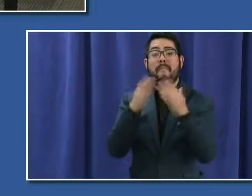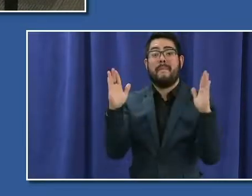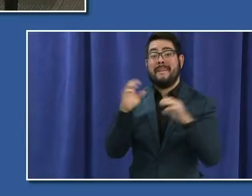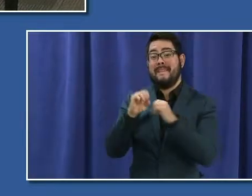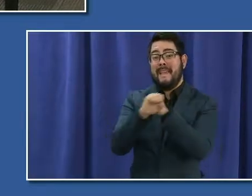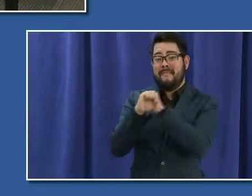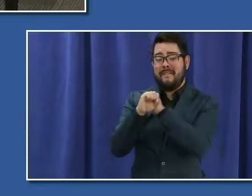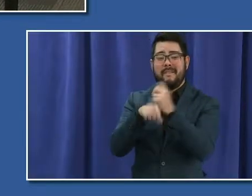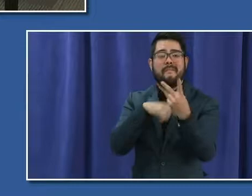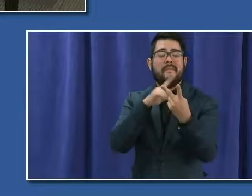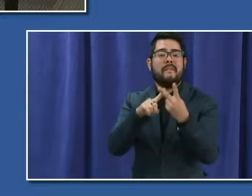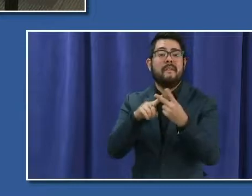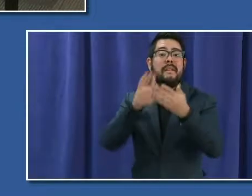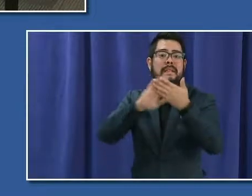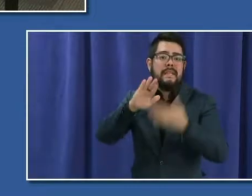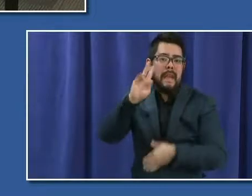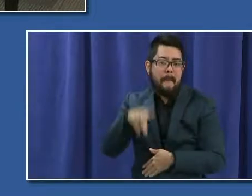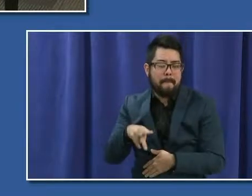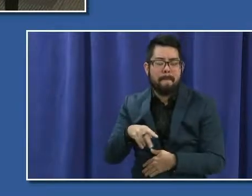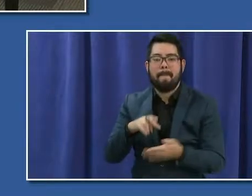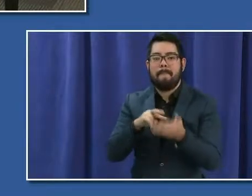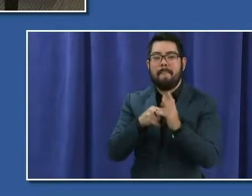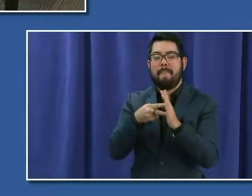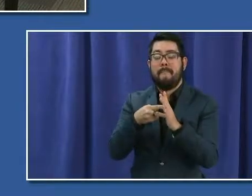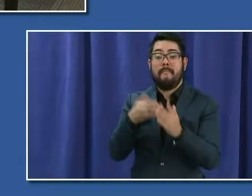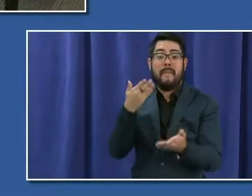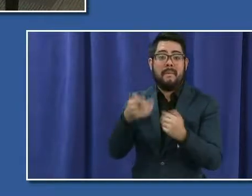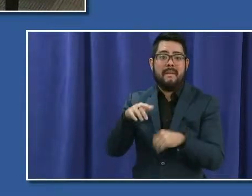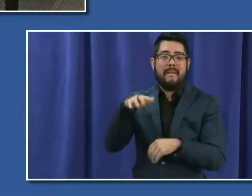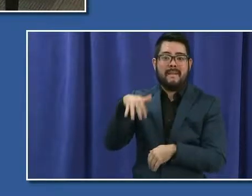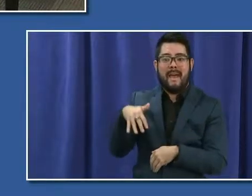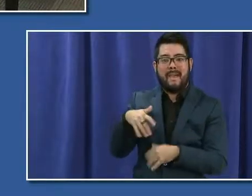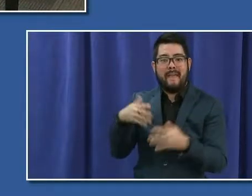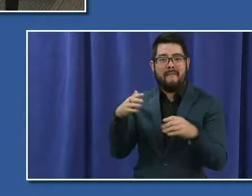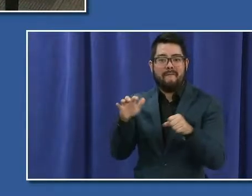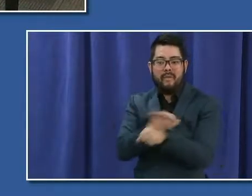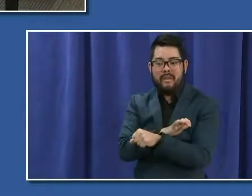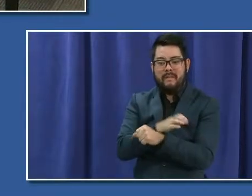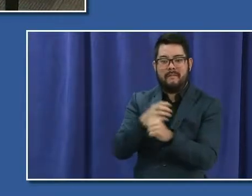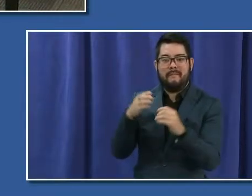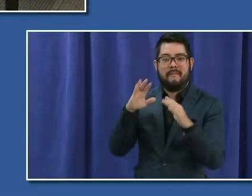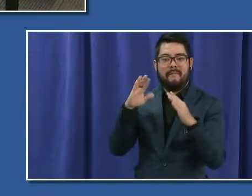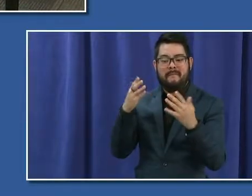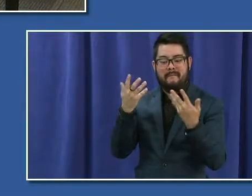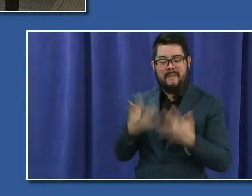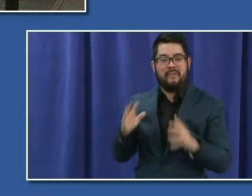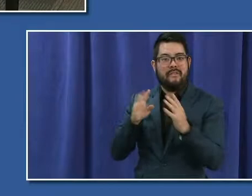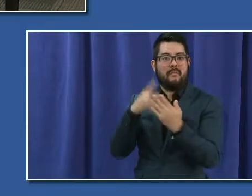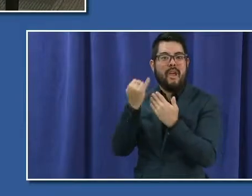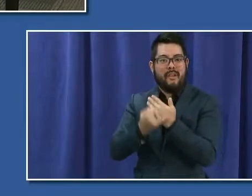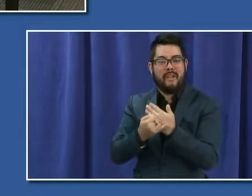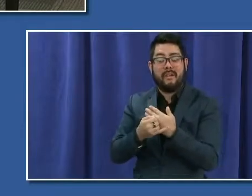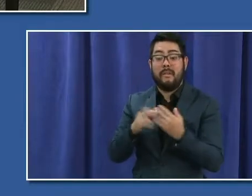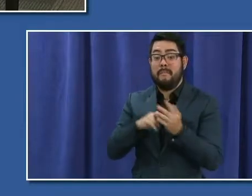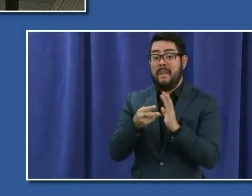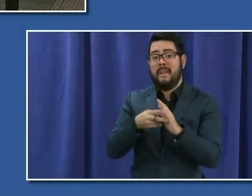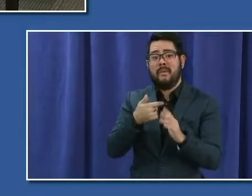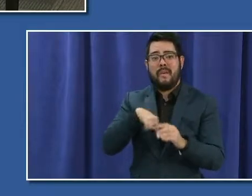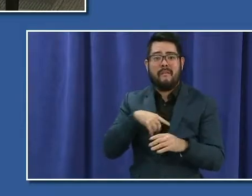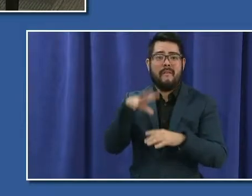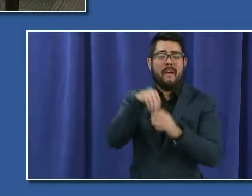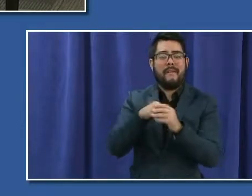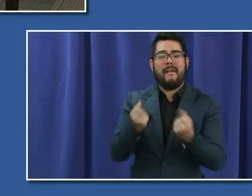cleanup in some areas that may have not received the attention they have in prior years. So we go out and do a lot of tree